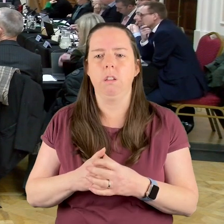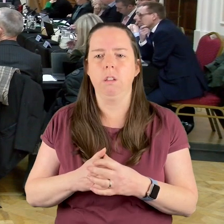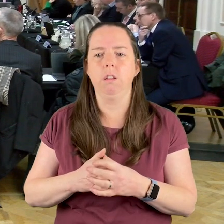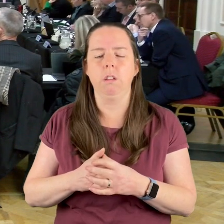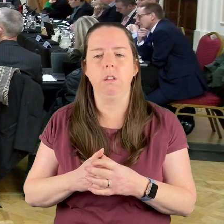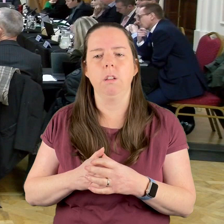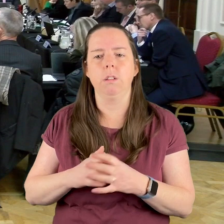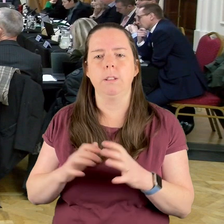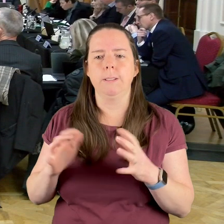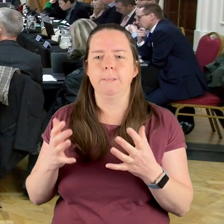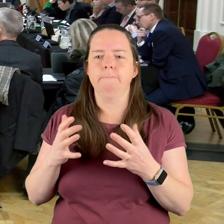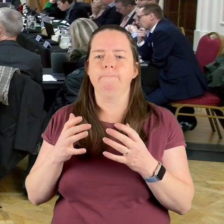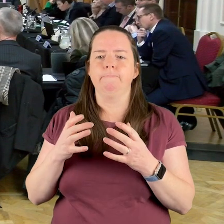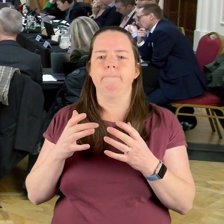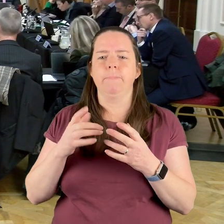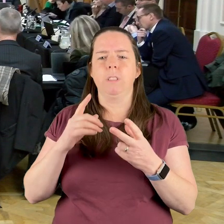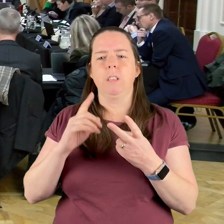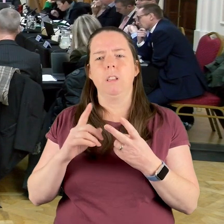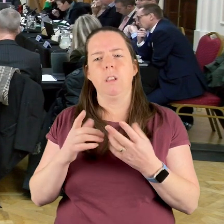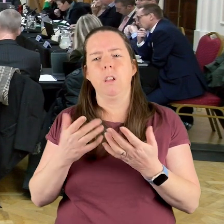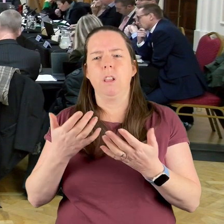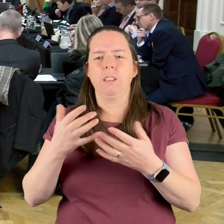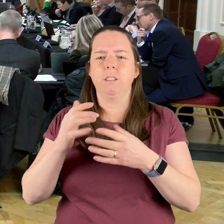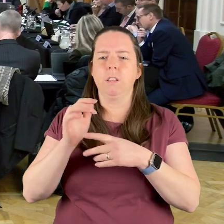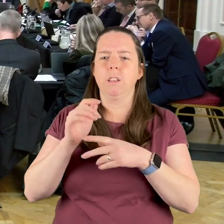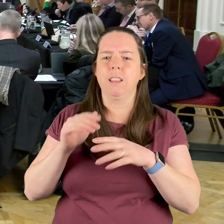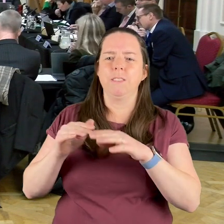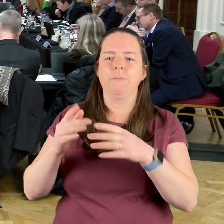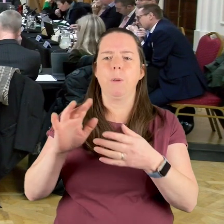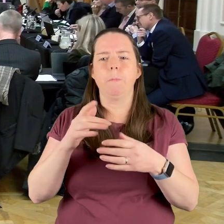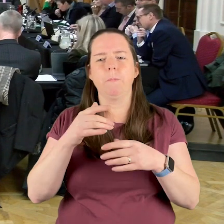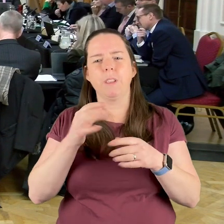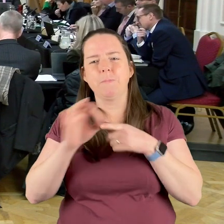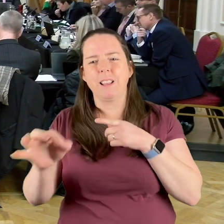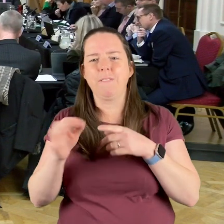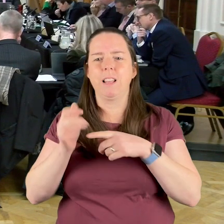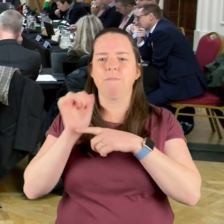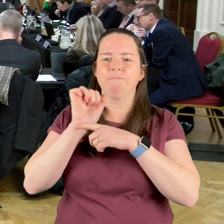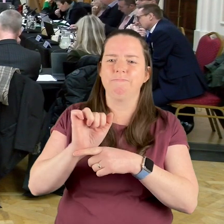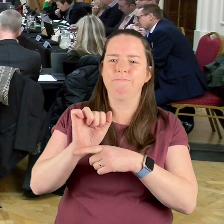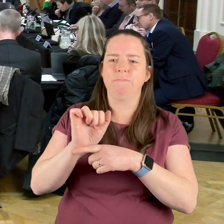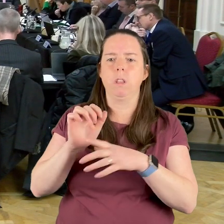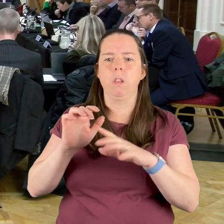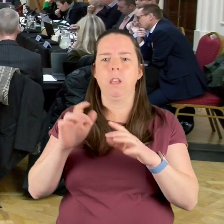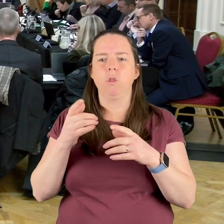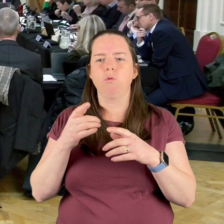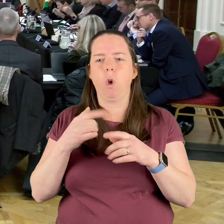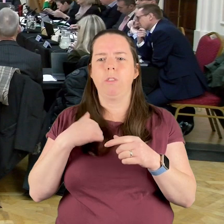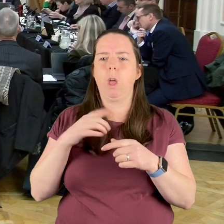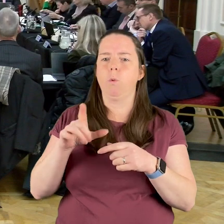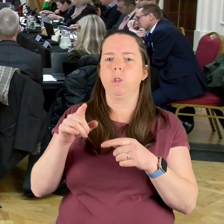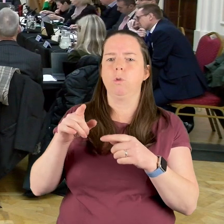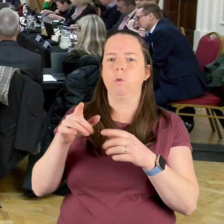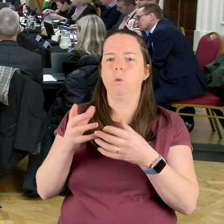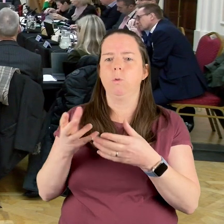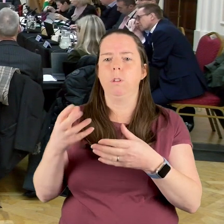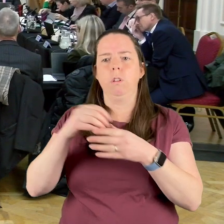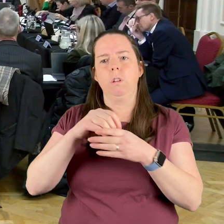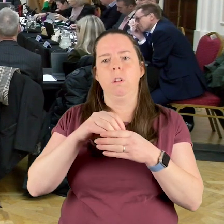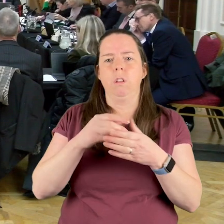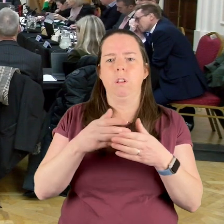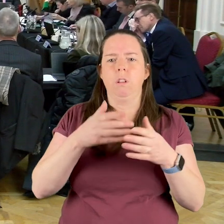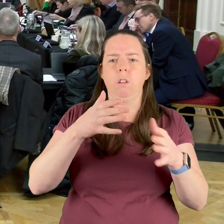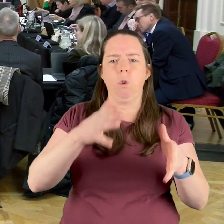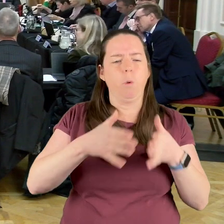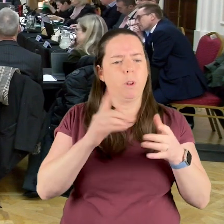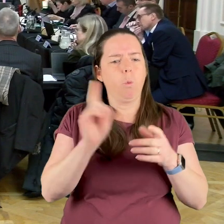there's strength in that. So that's the one. And I think as a system, and particularly it's secondary prevention. It's not that I